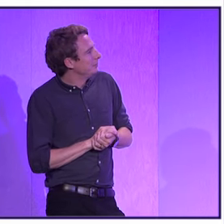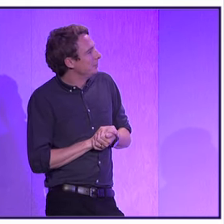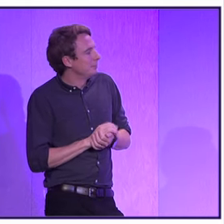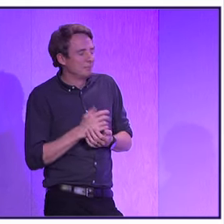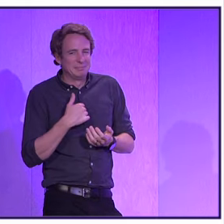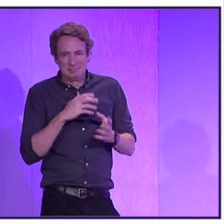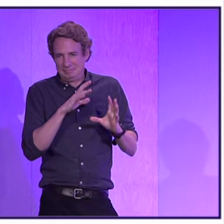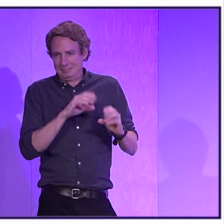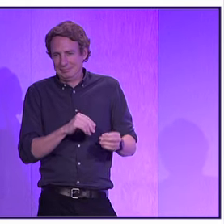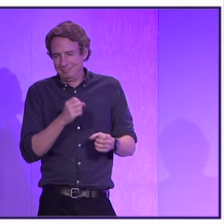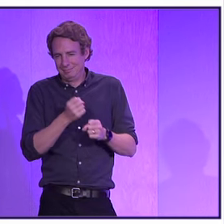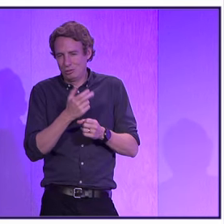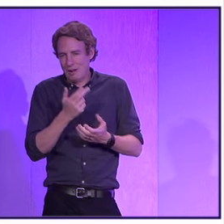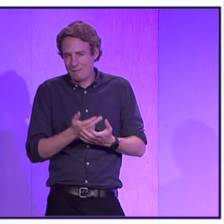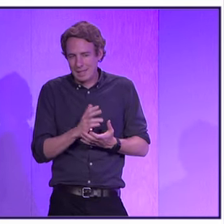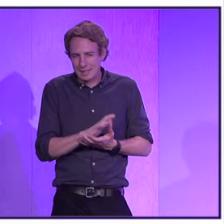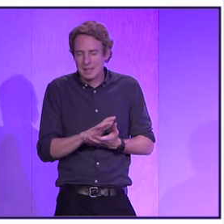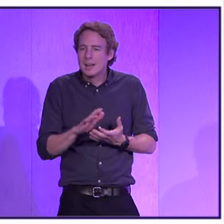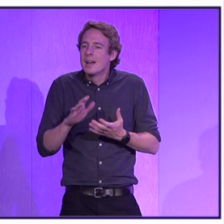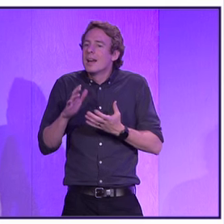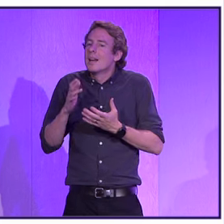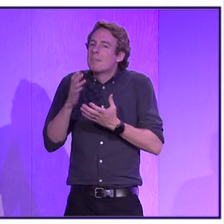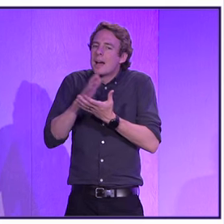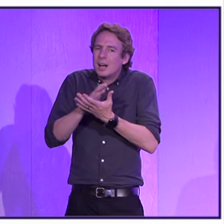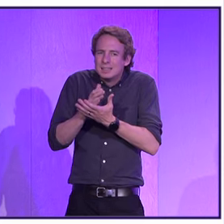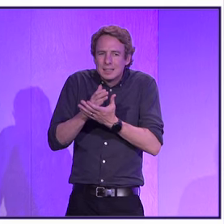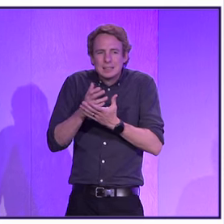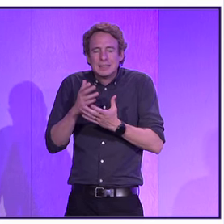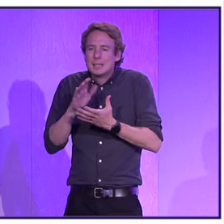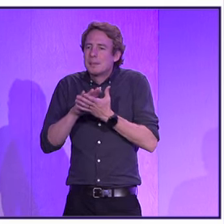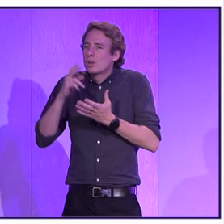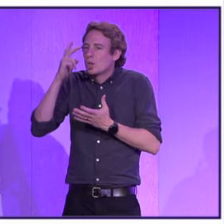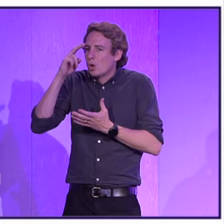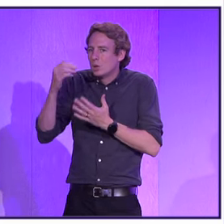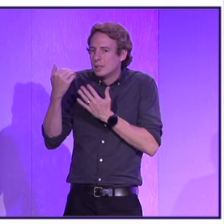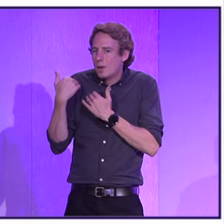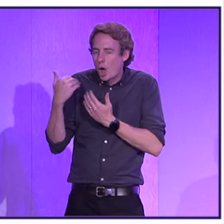So all that uncertainty and complexity is increasing our cognitive load.